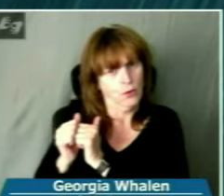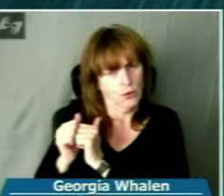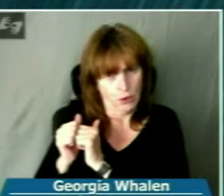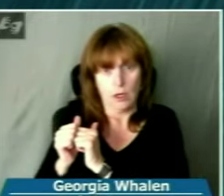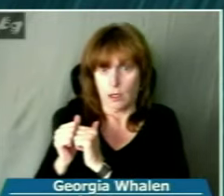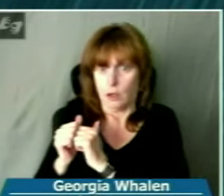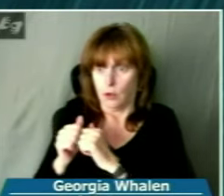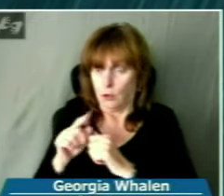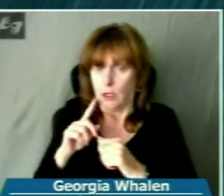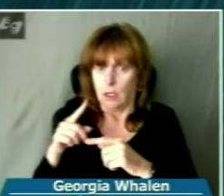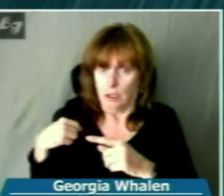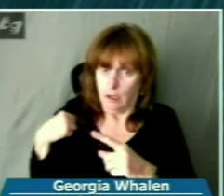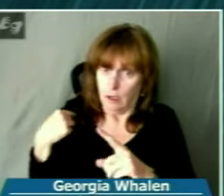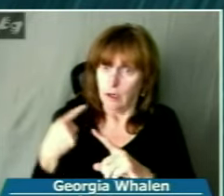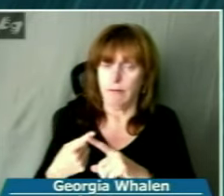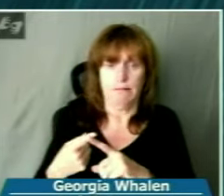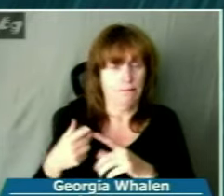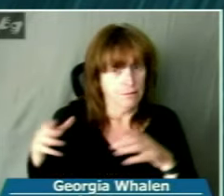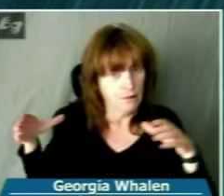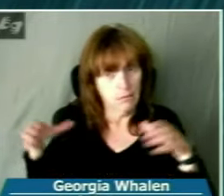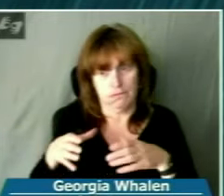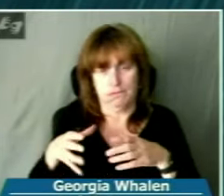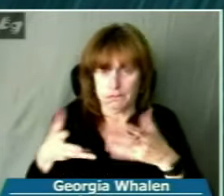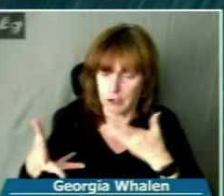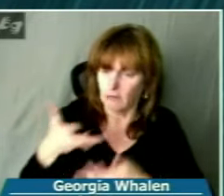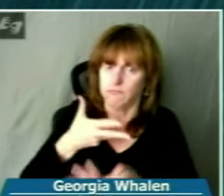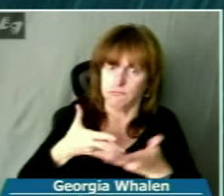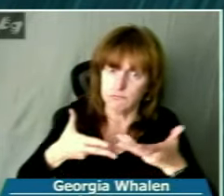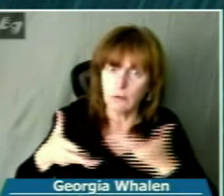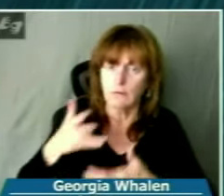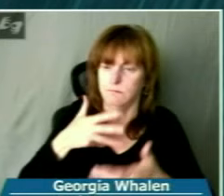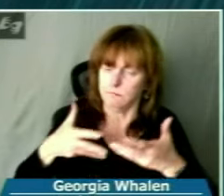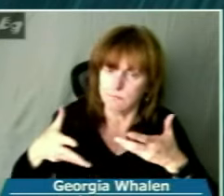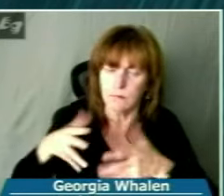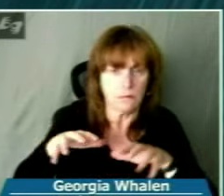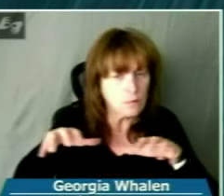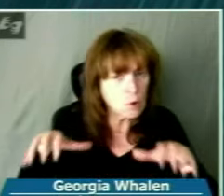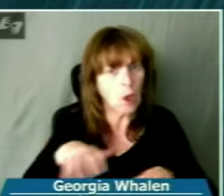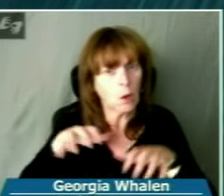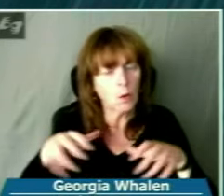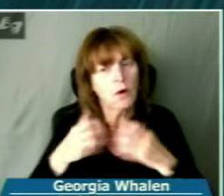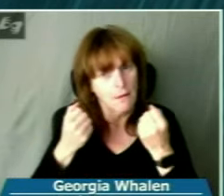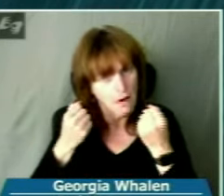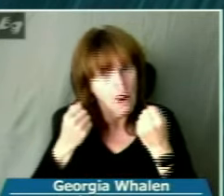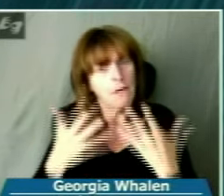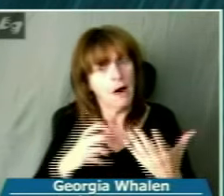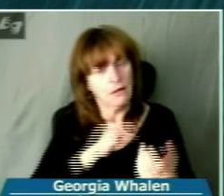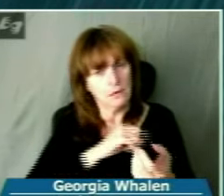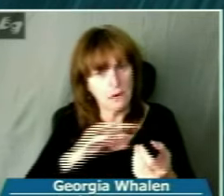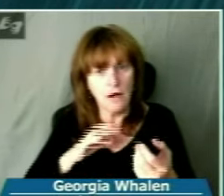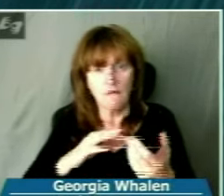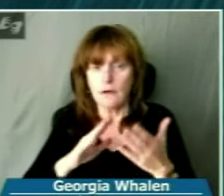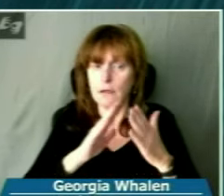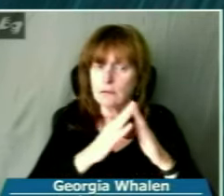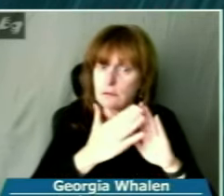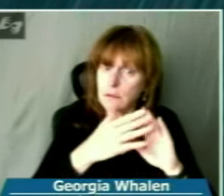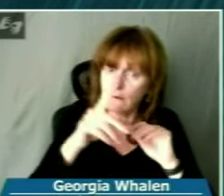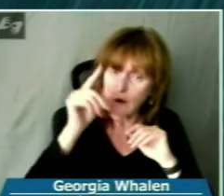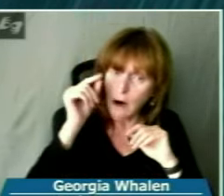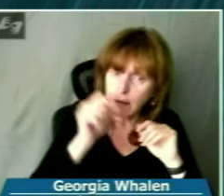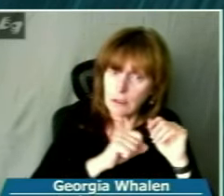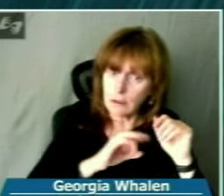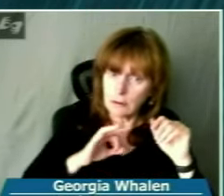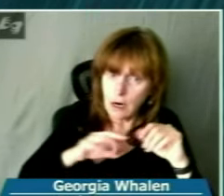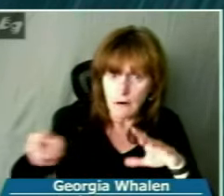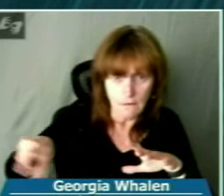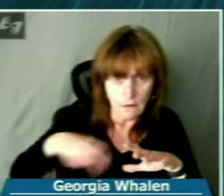deck kind of approach to this. So we had many staff amongst the city staff redeployed to areas.